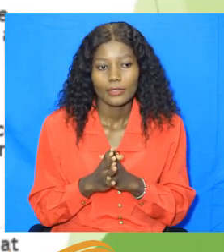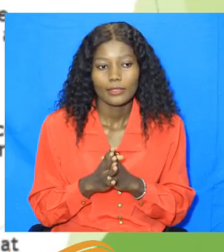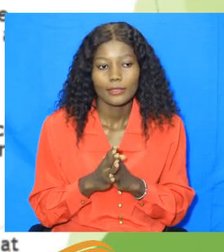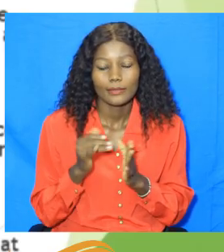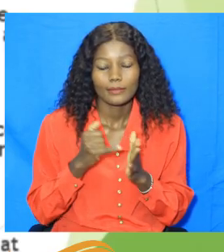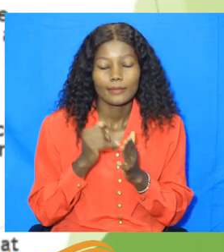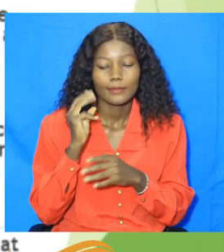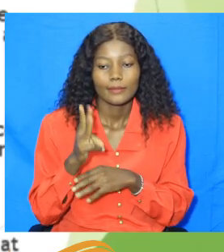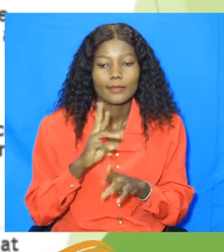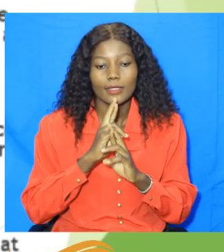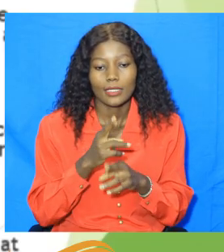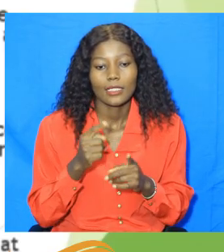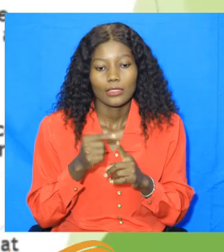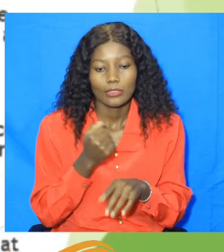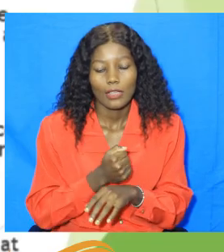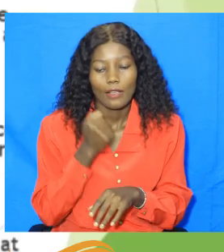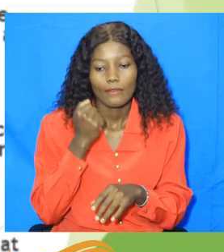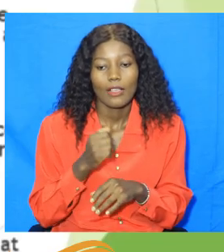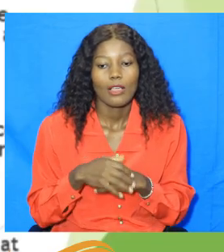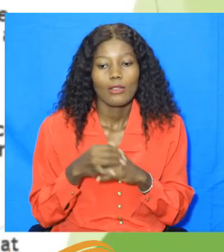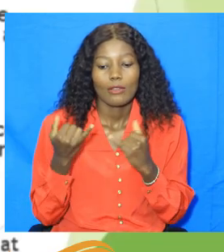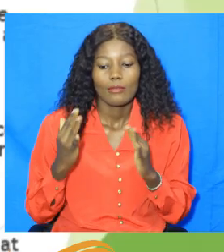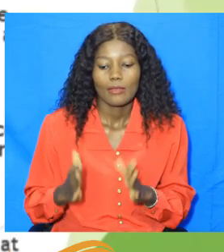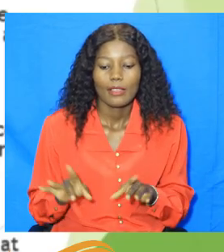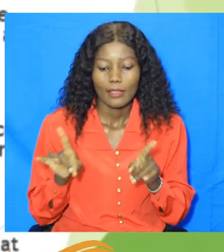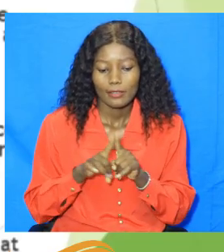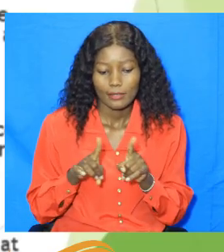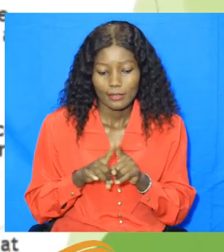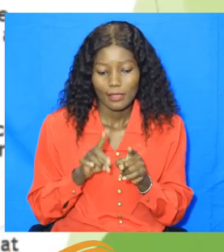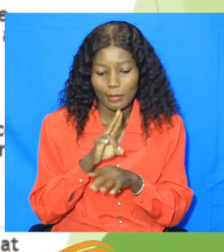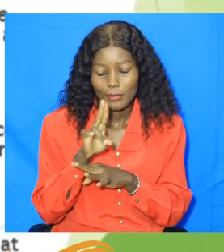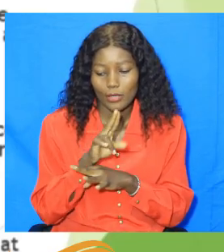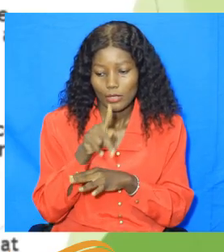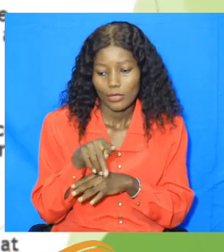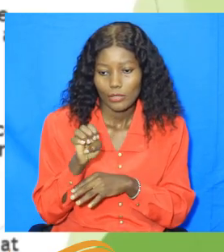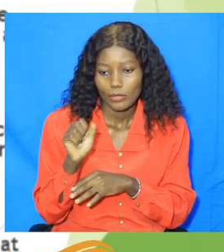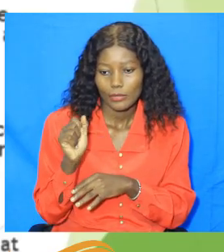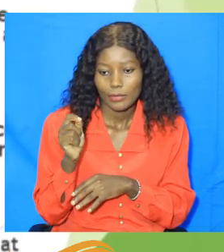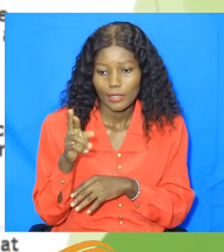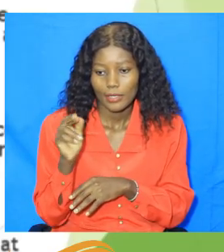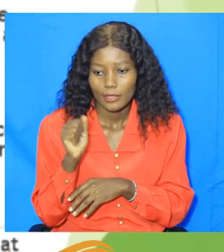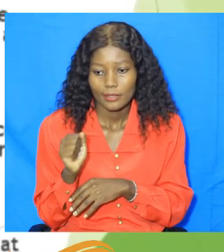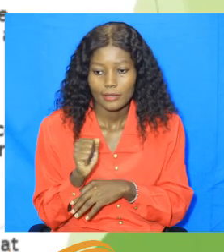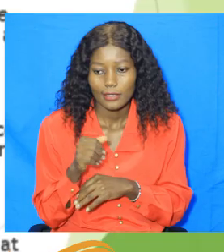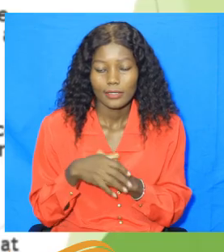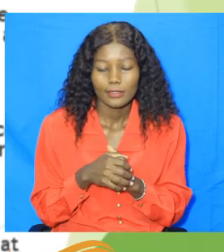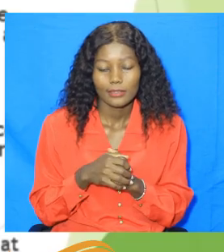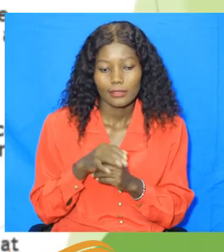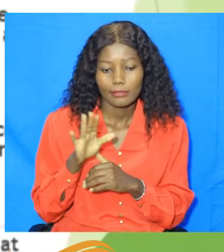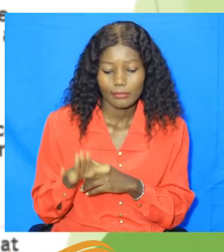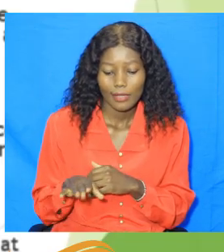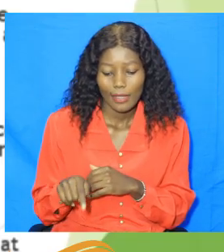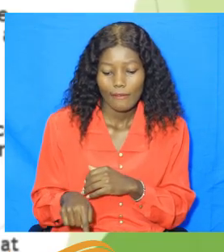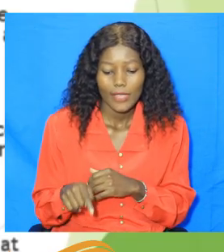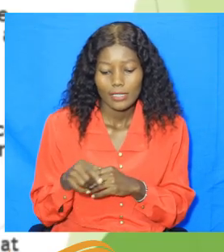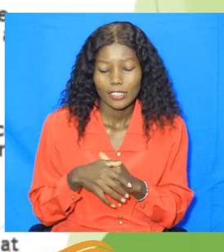a foul. Athletes also, they use theatrics such as stamping the feet, slapping the